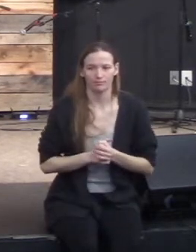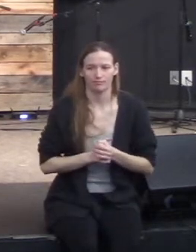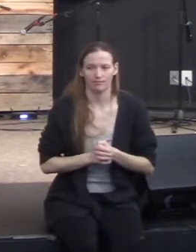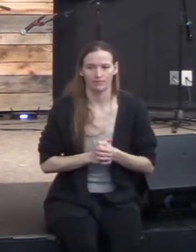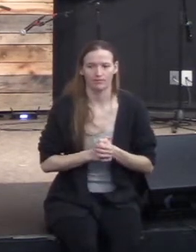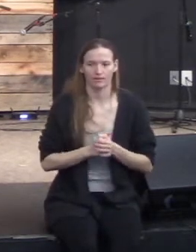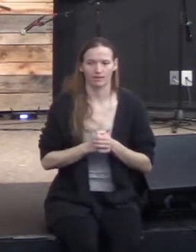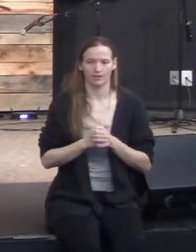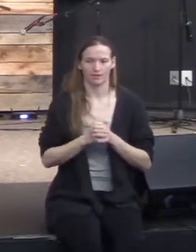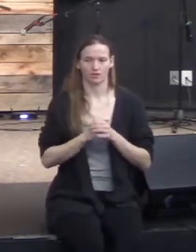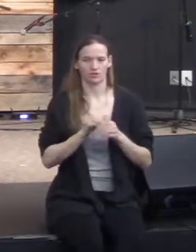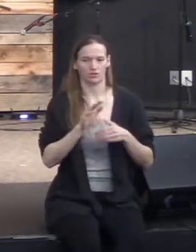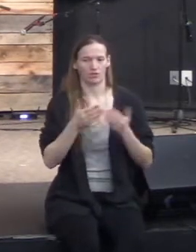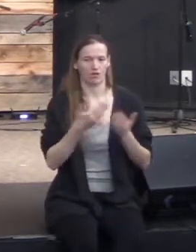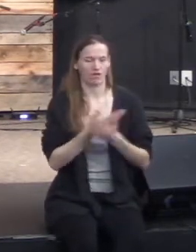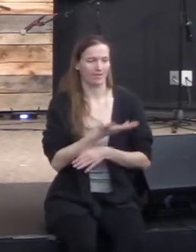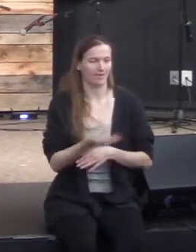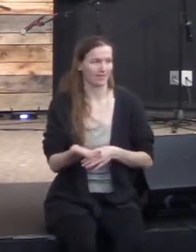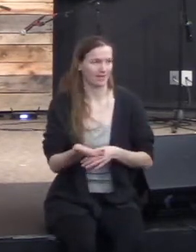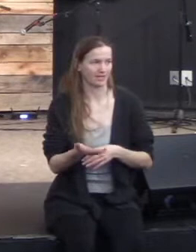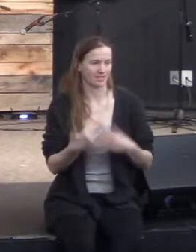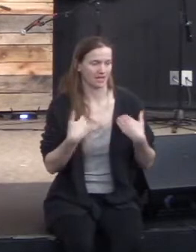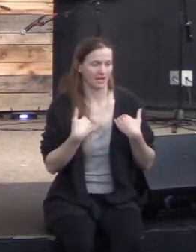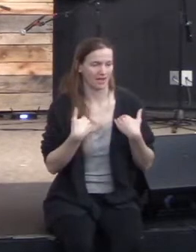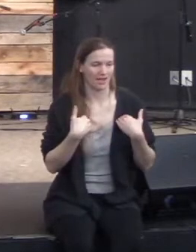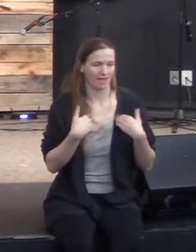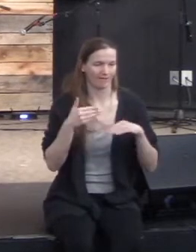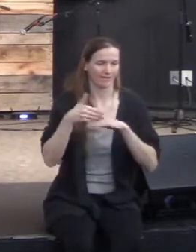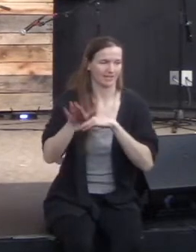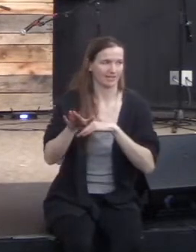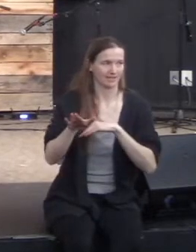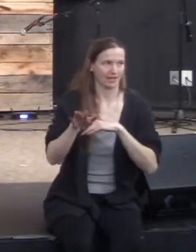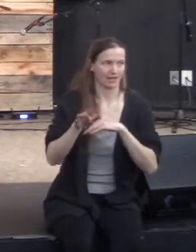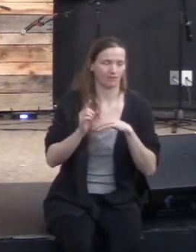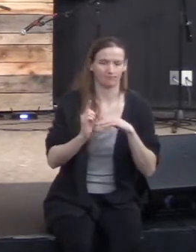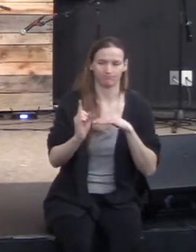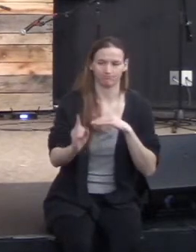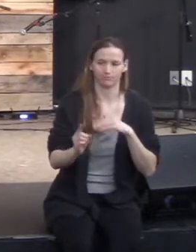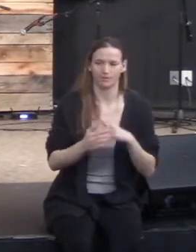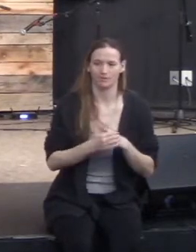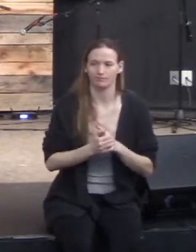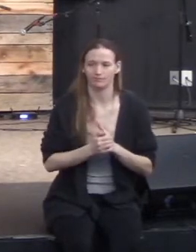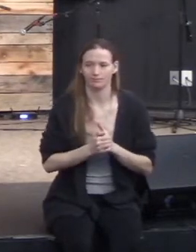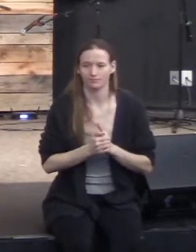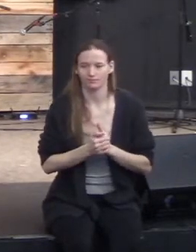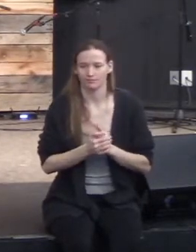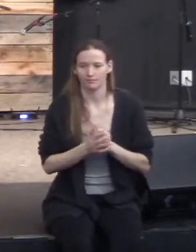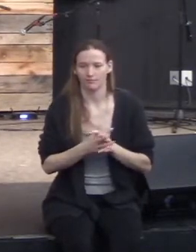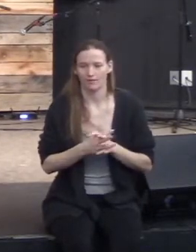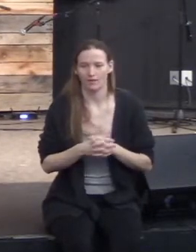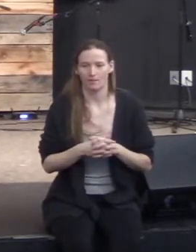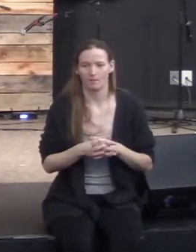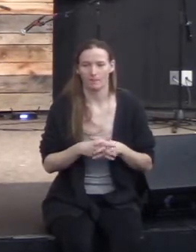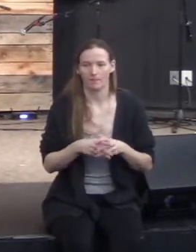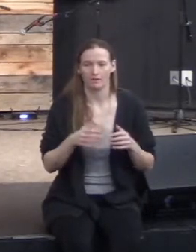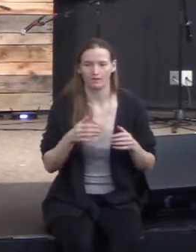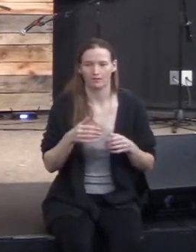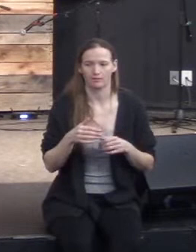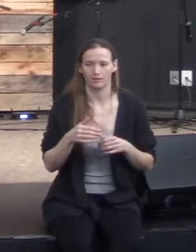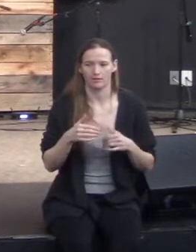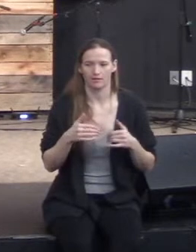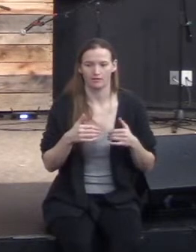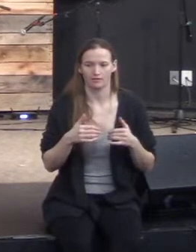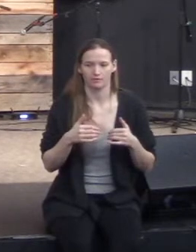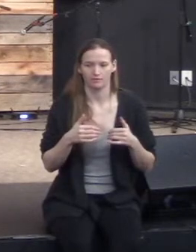till daybreak. Now, you will have people that will kind of beat up on Jacob about sending his wife over first, as though he